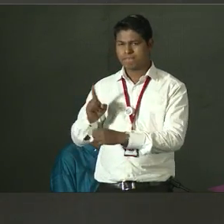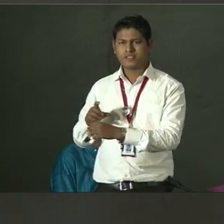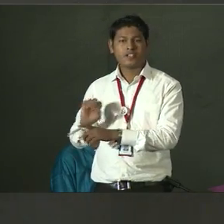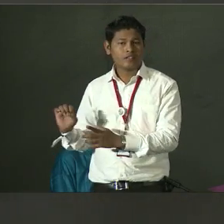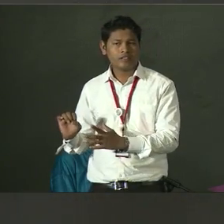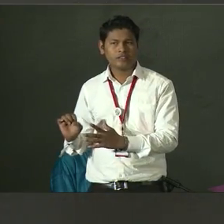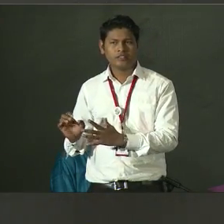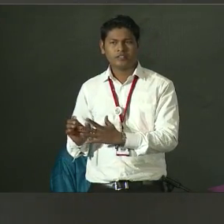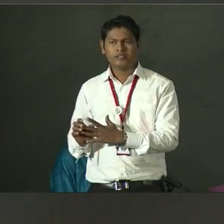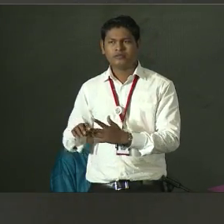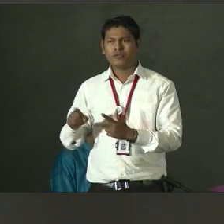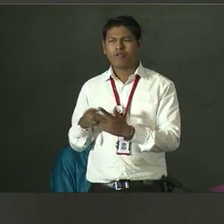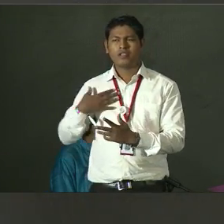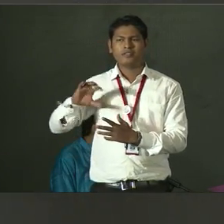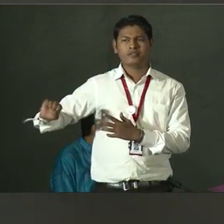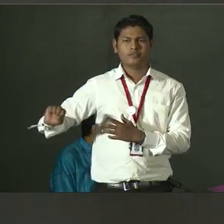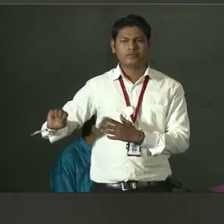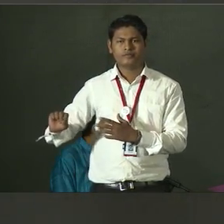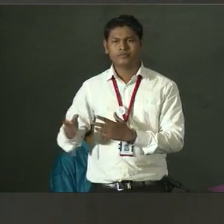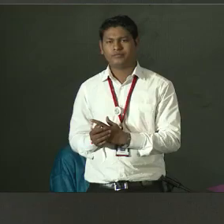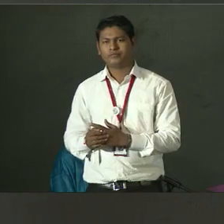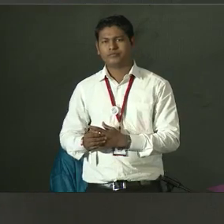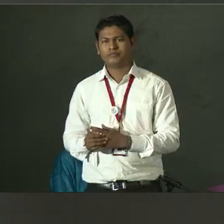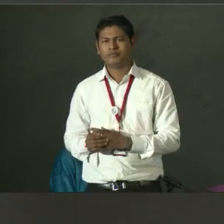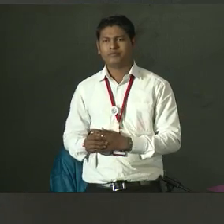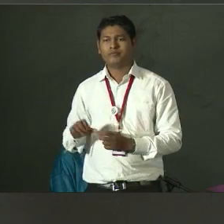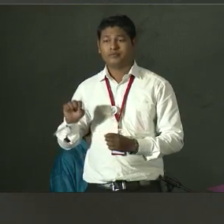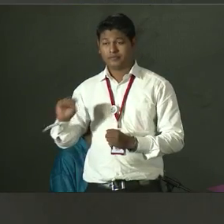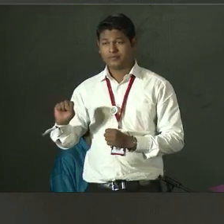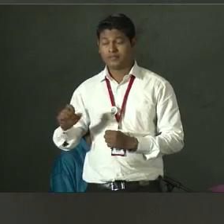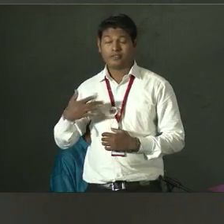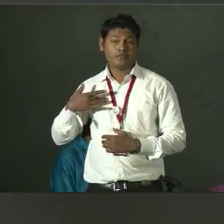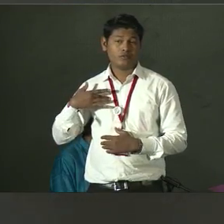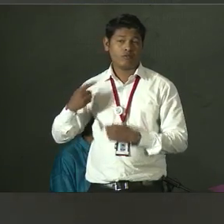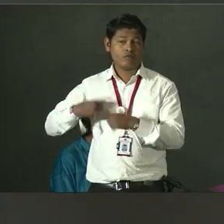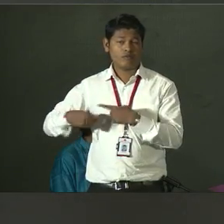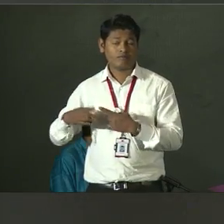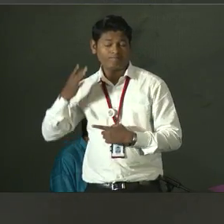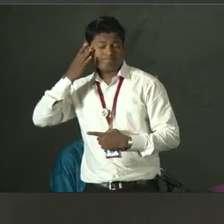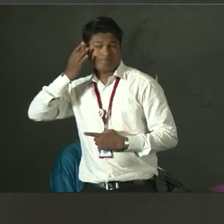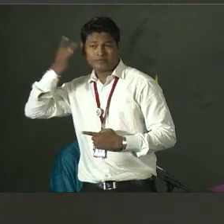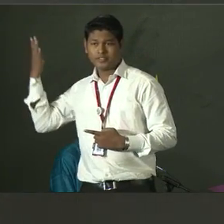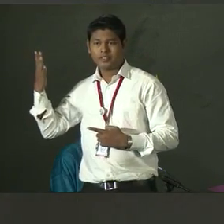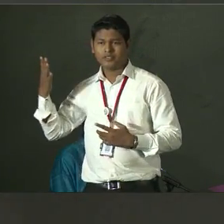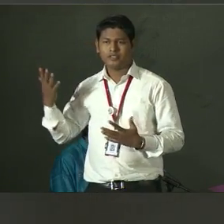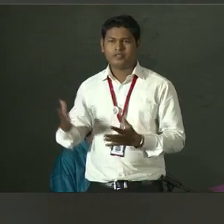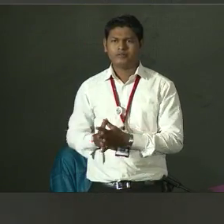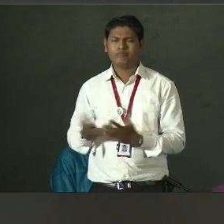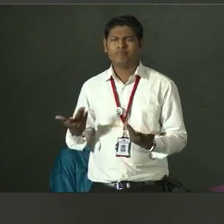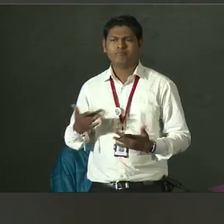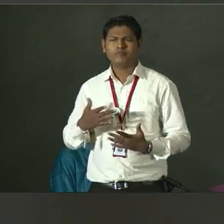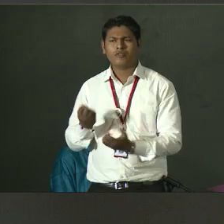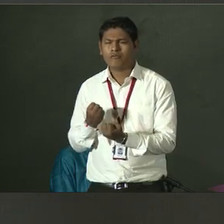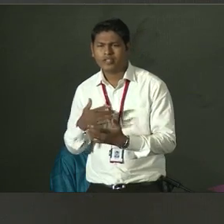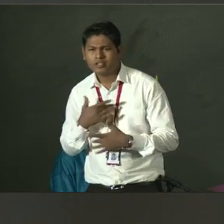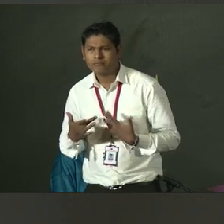all stuffed in him, if he has extreme anger, or if he has got greed, those